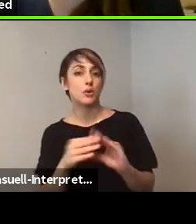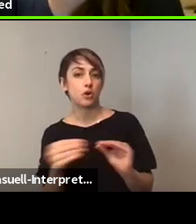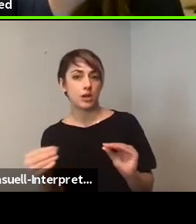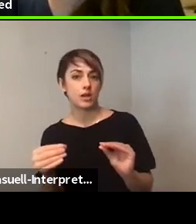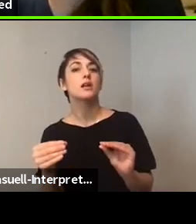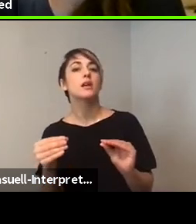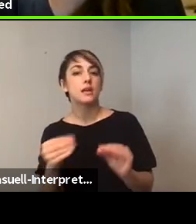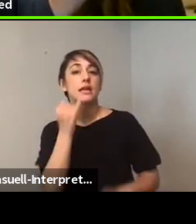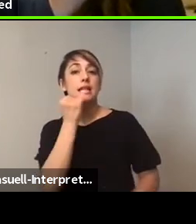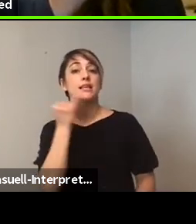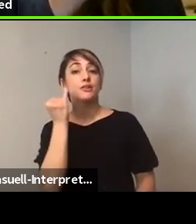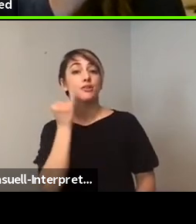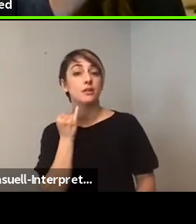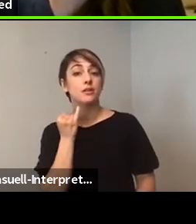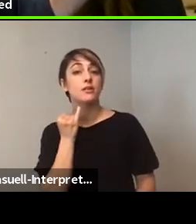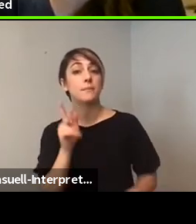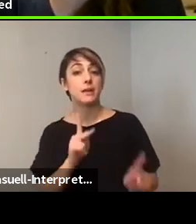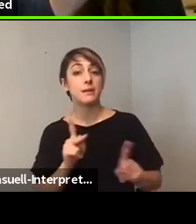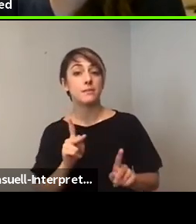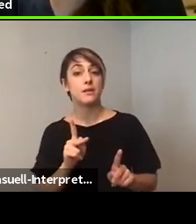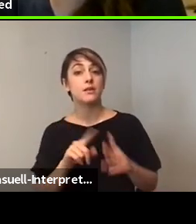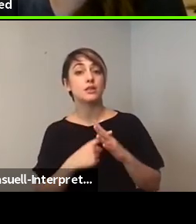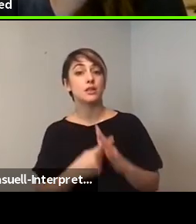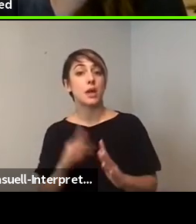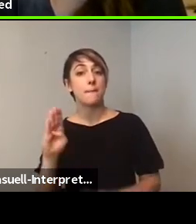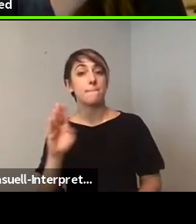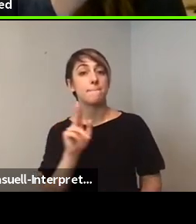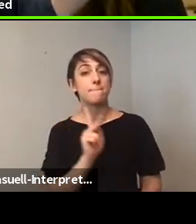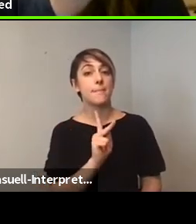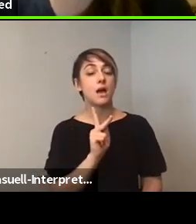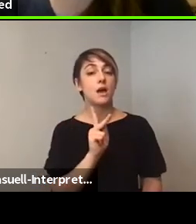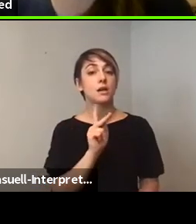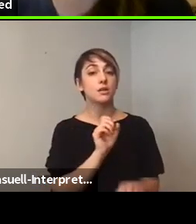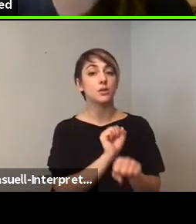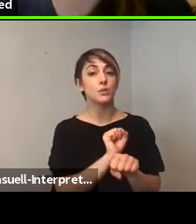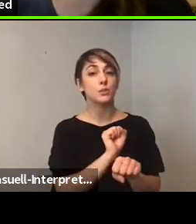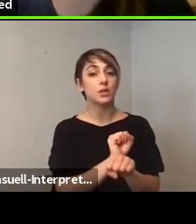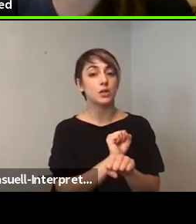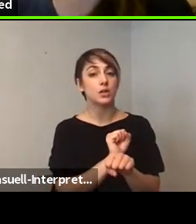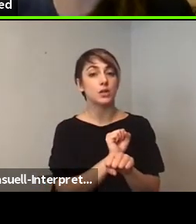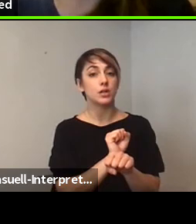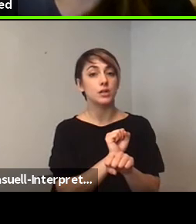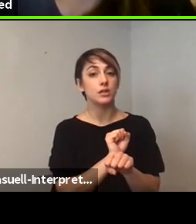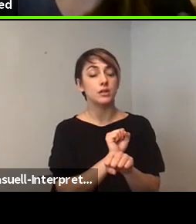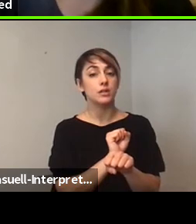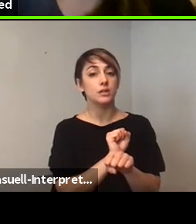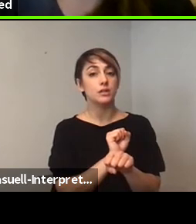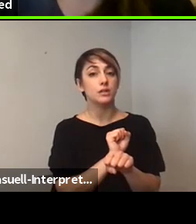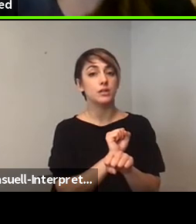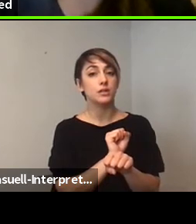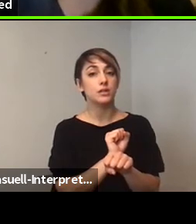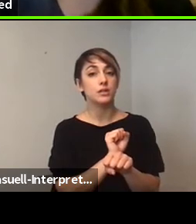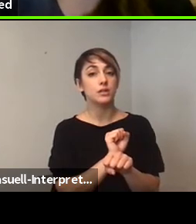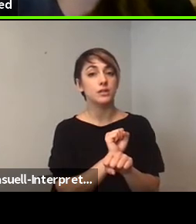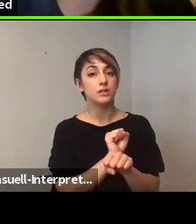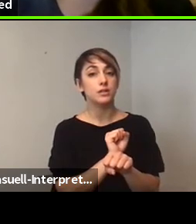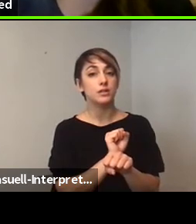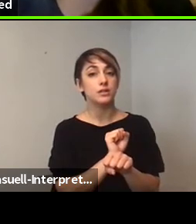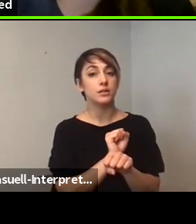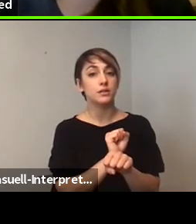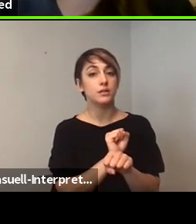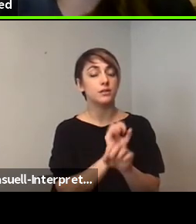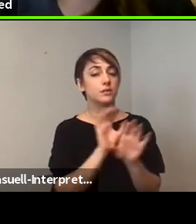the last people are the people from the arts. And this is crazy because you cannot survive